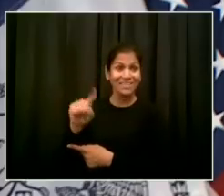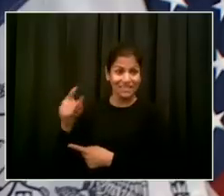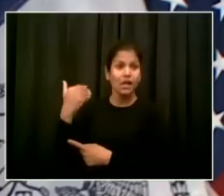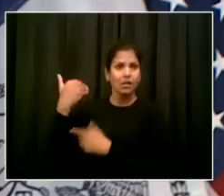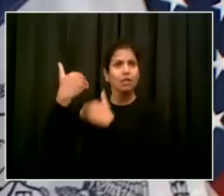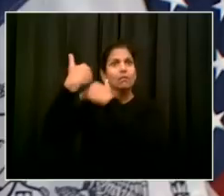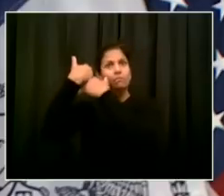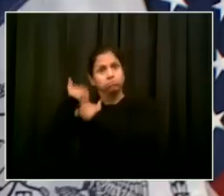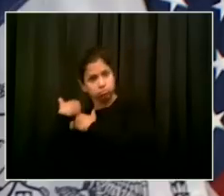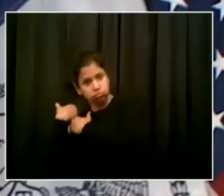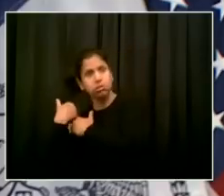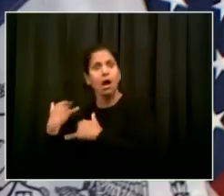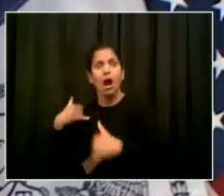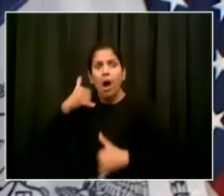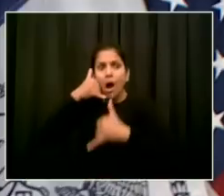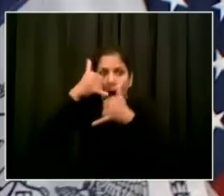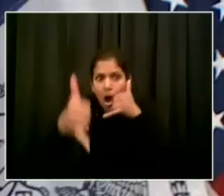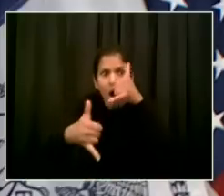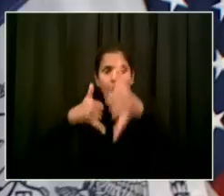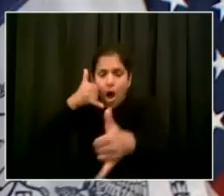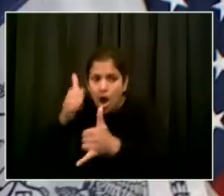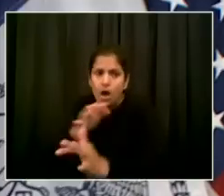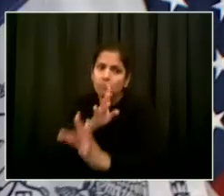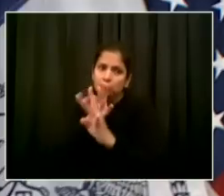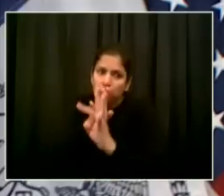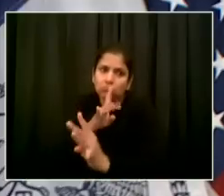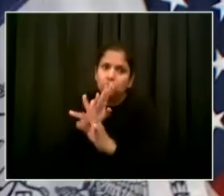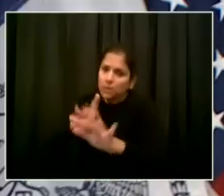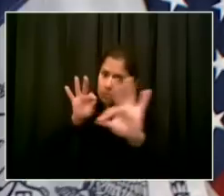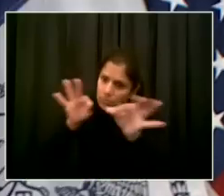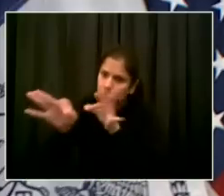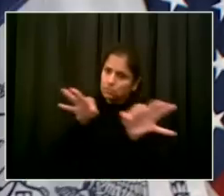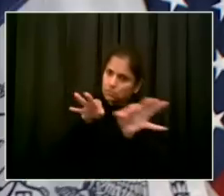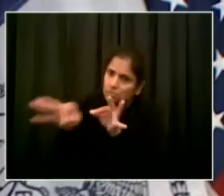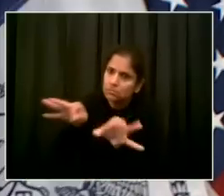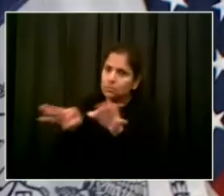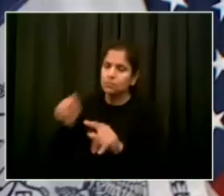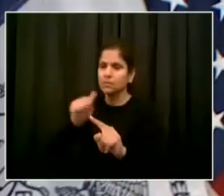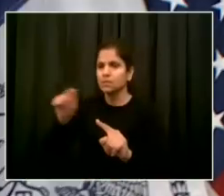department, H&H, Test and Trace, everyone's been out